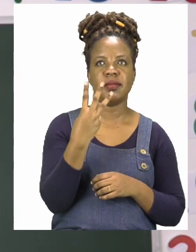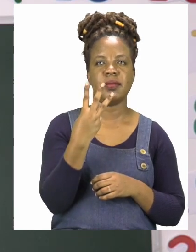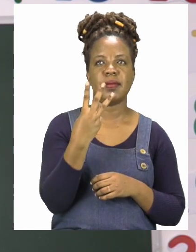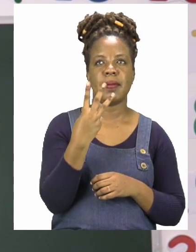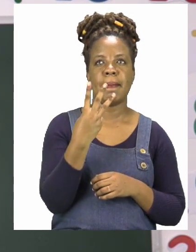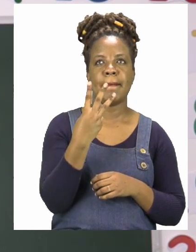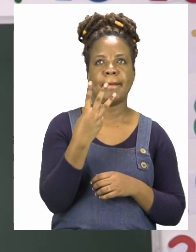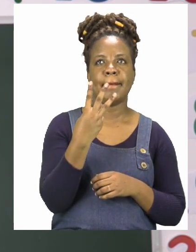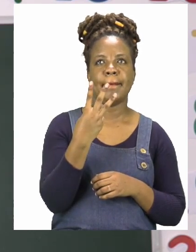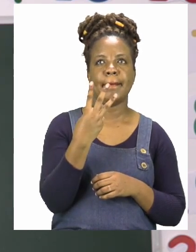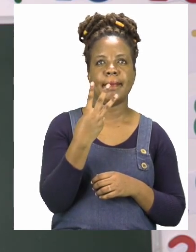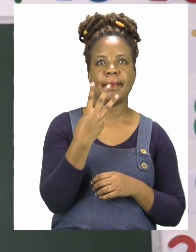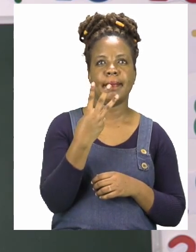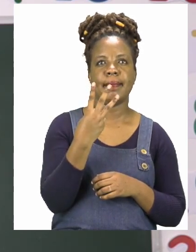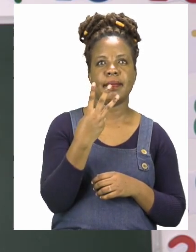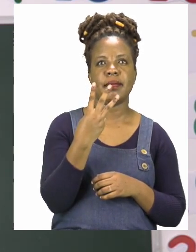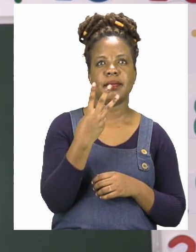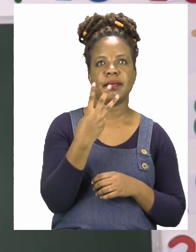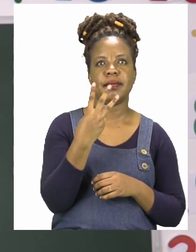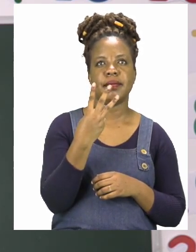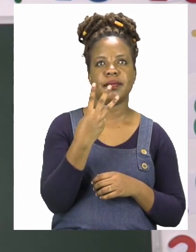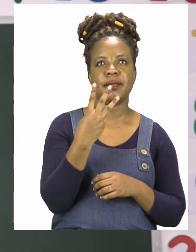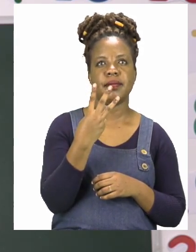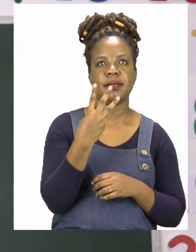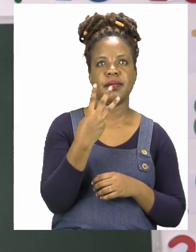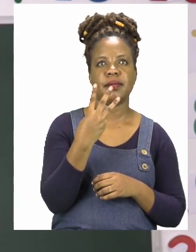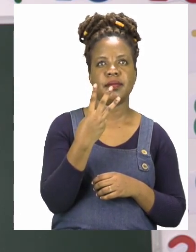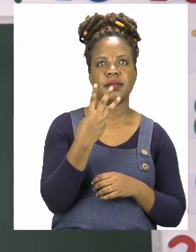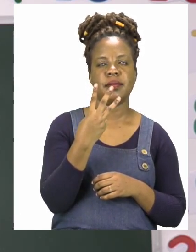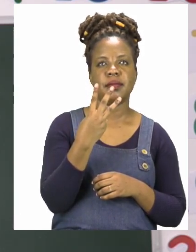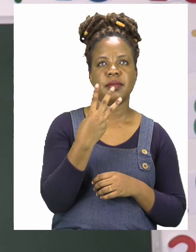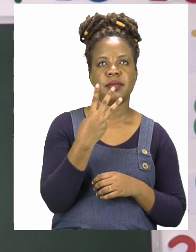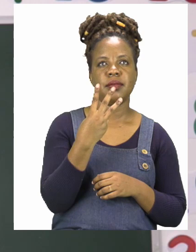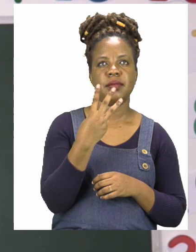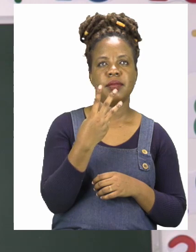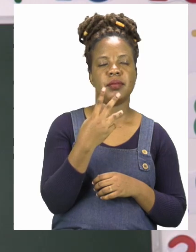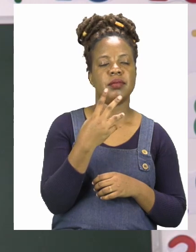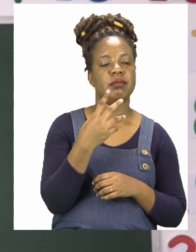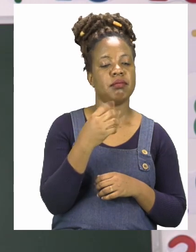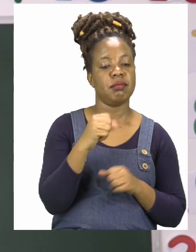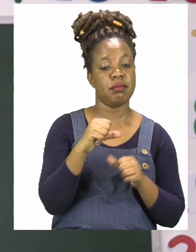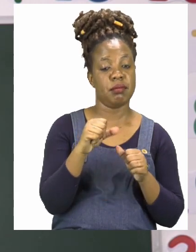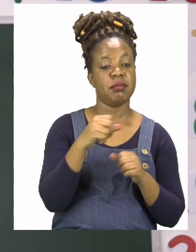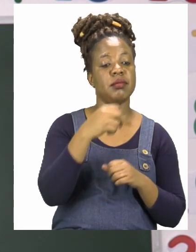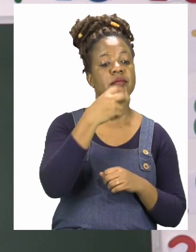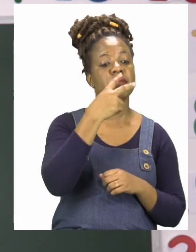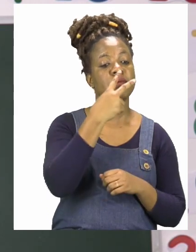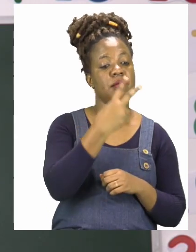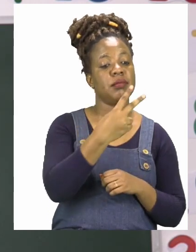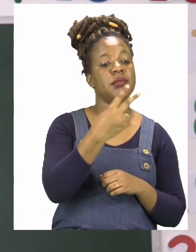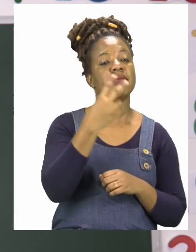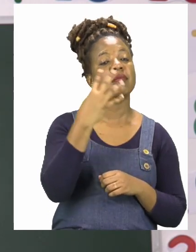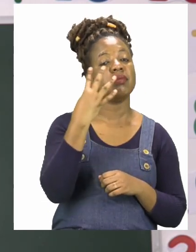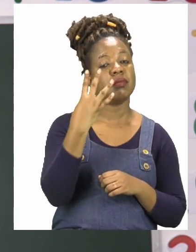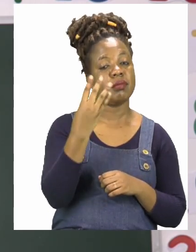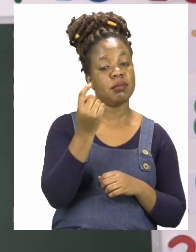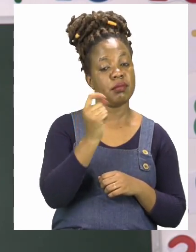23. So we're going to write 23. After the number 23, we